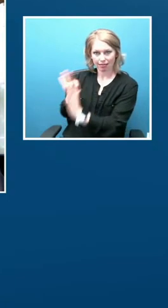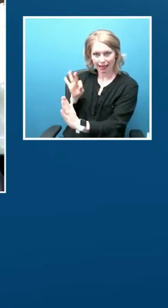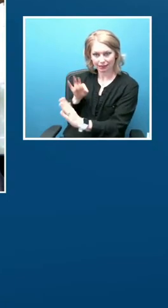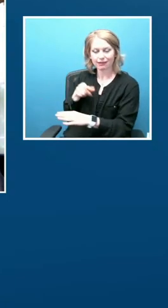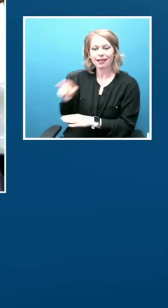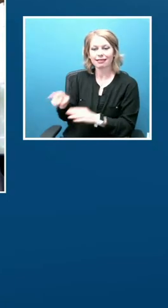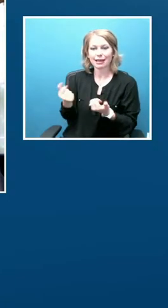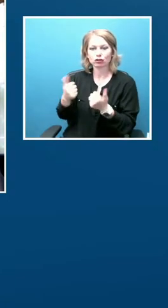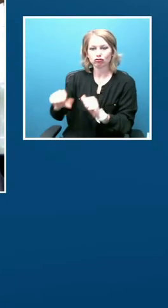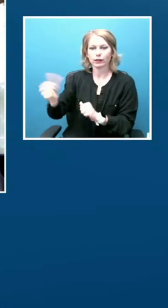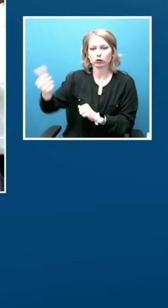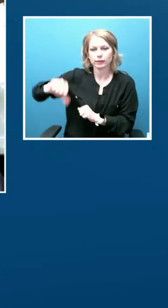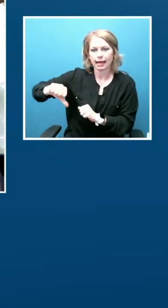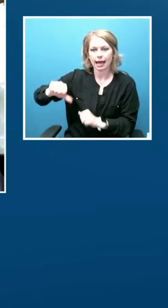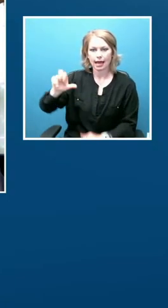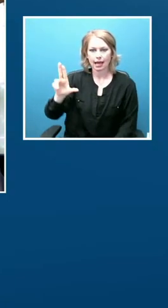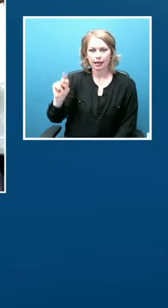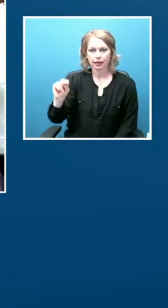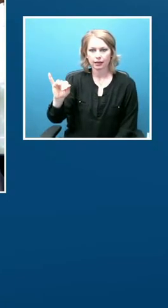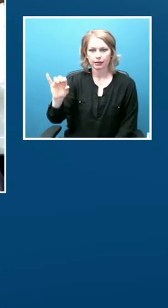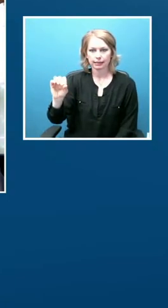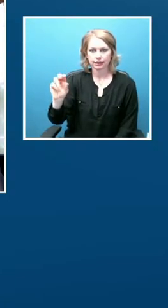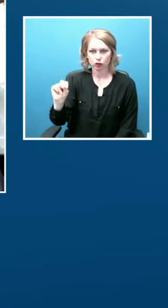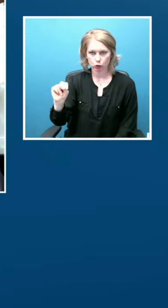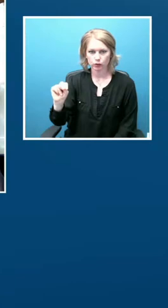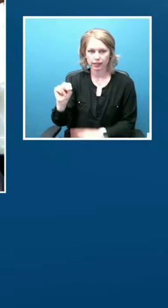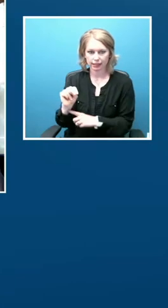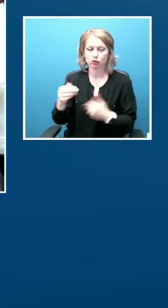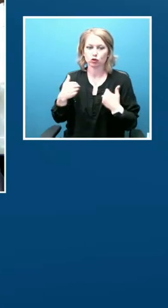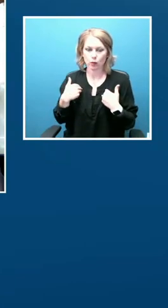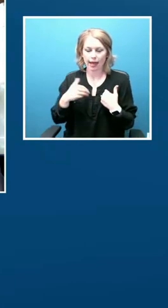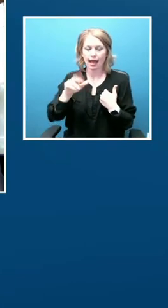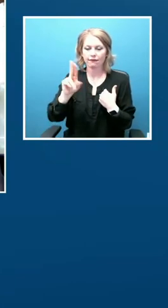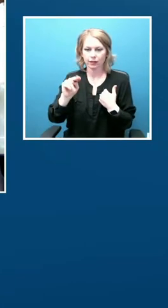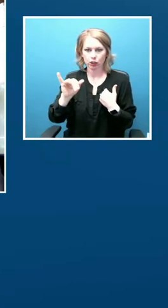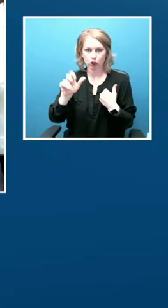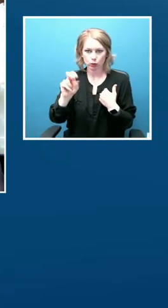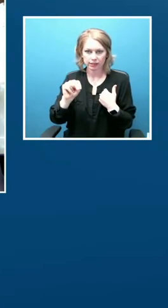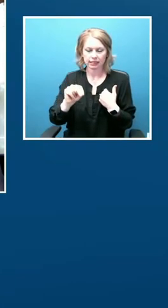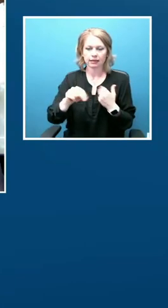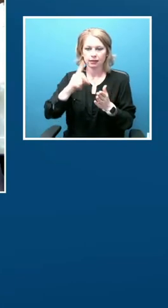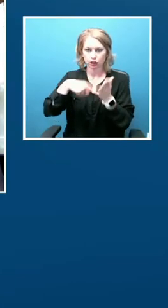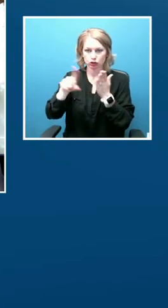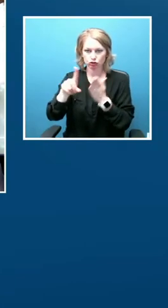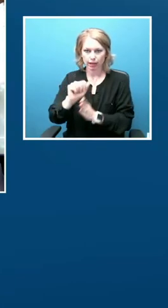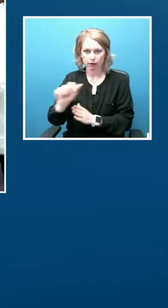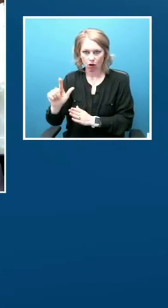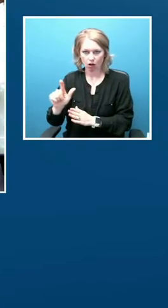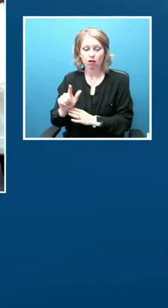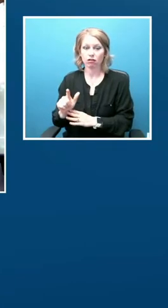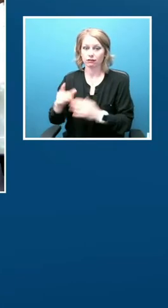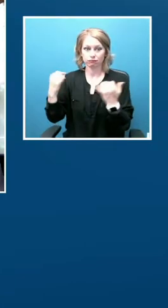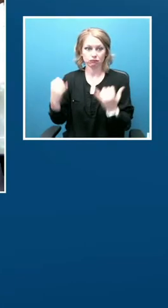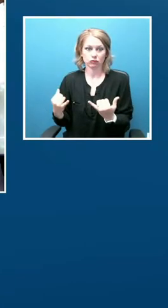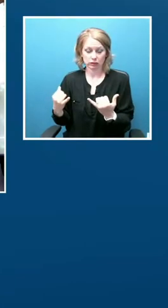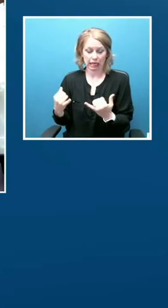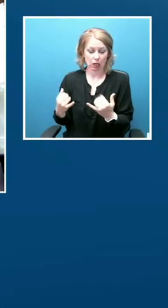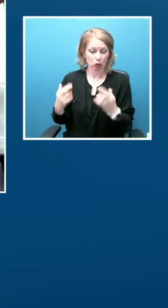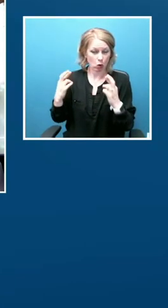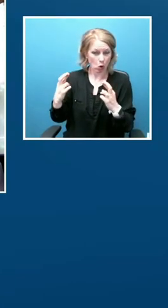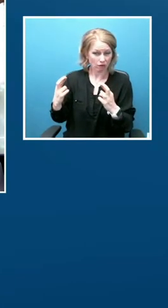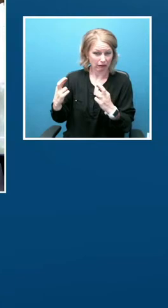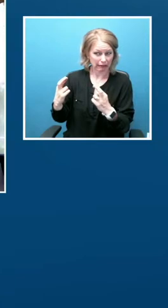to have union checkoffs. We got an injunction prohibiting that hopefully we can keep it in place forever and